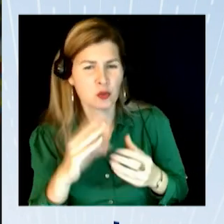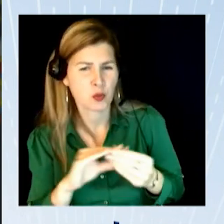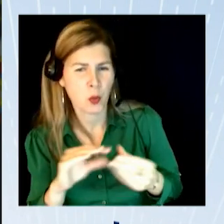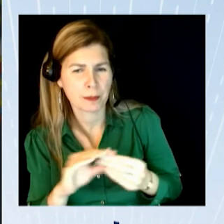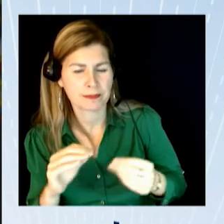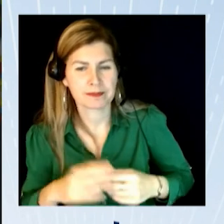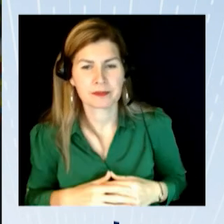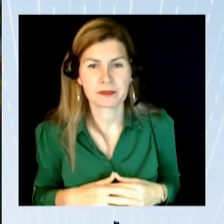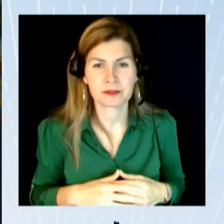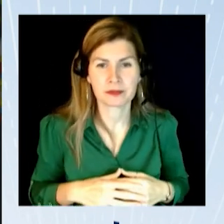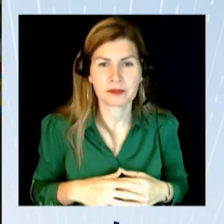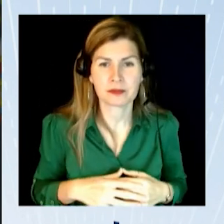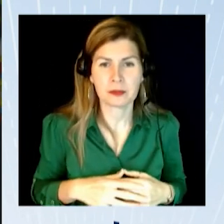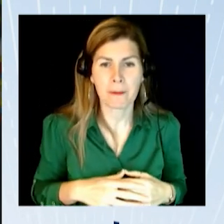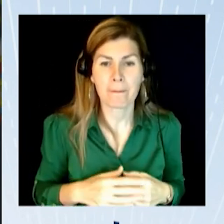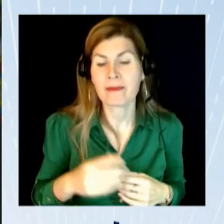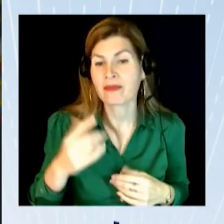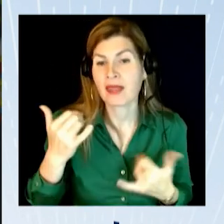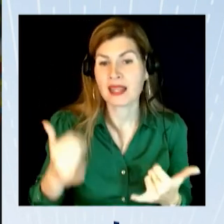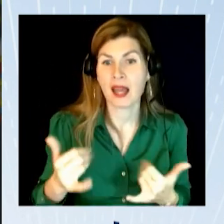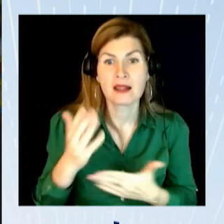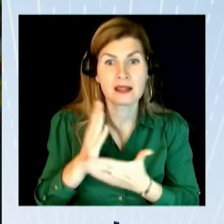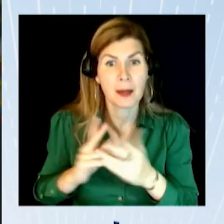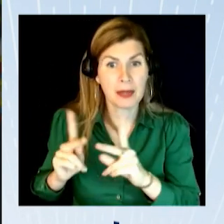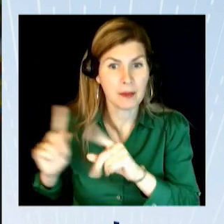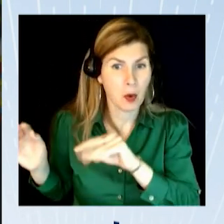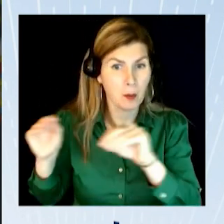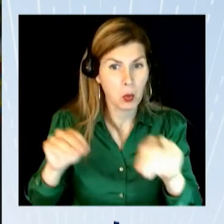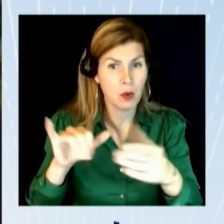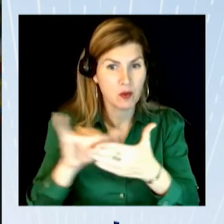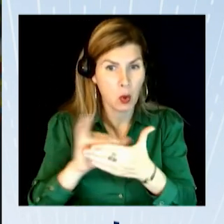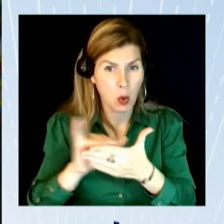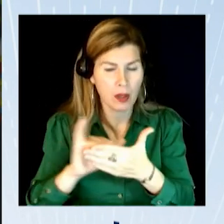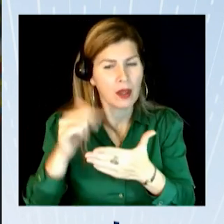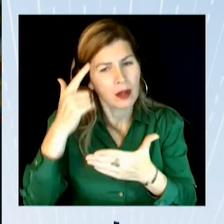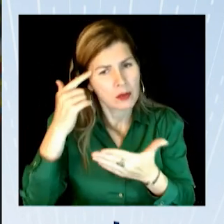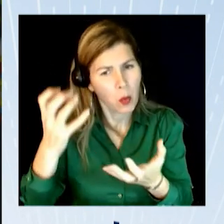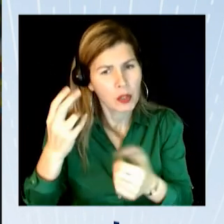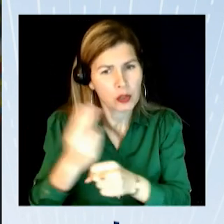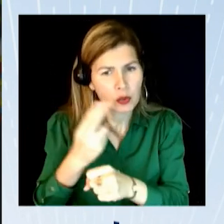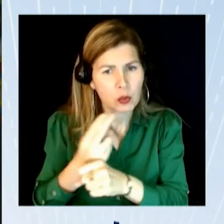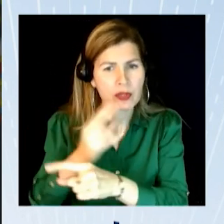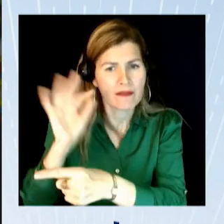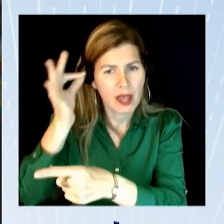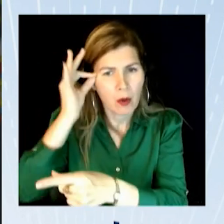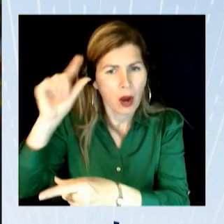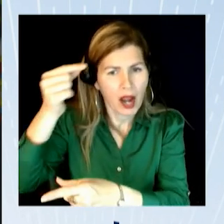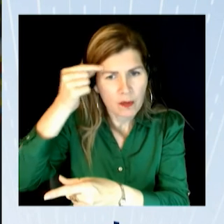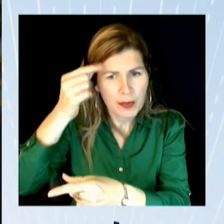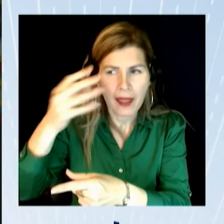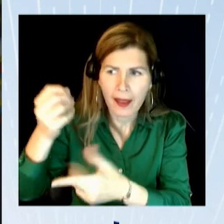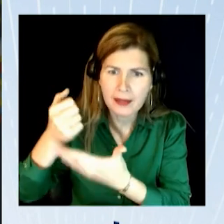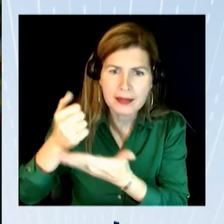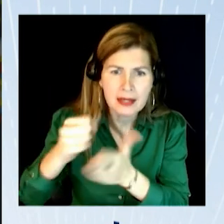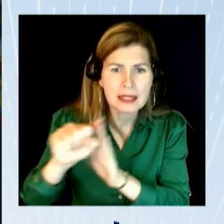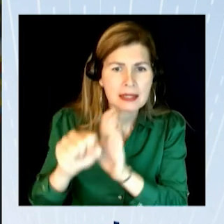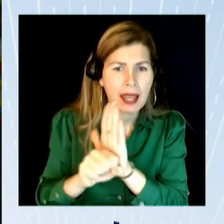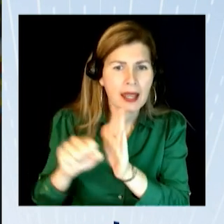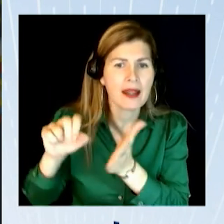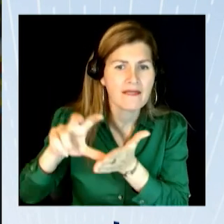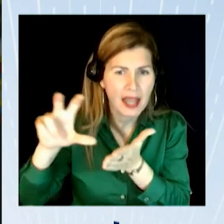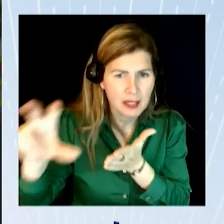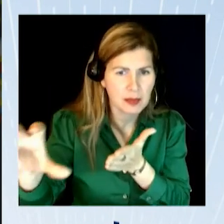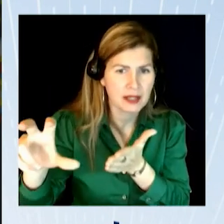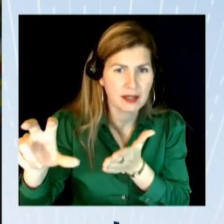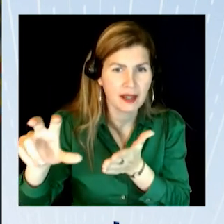Micron. They're coming to New York because we're able to leverage what the federal government did and our state investments as well. So one of the proudest